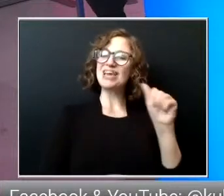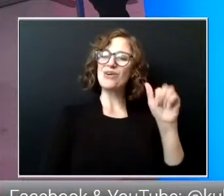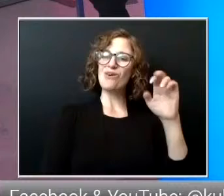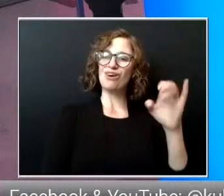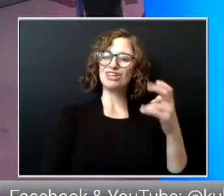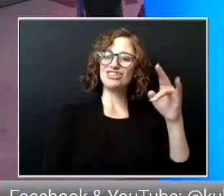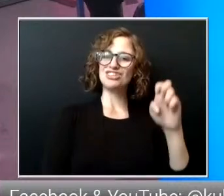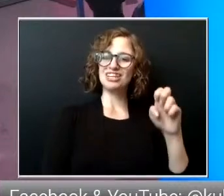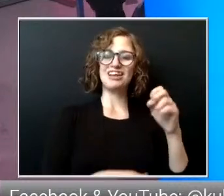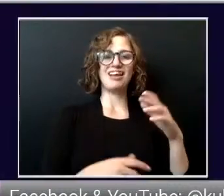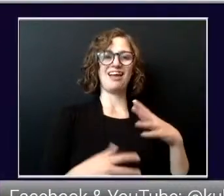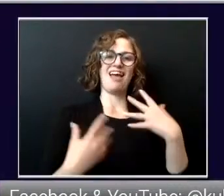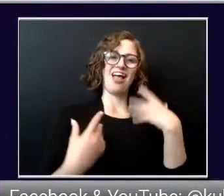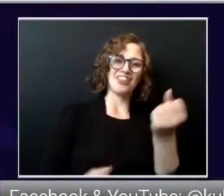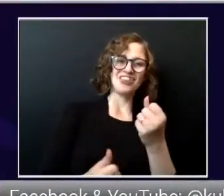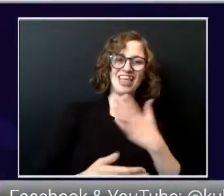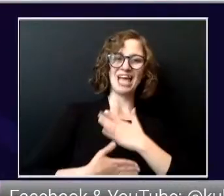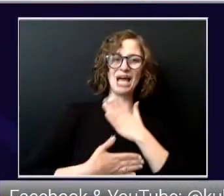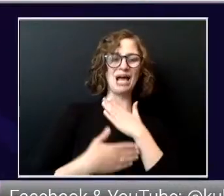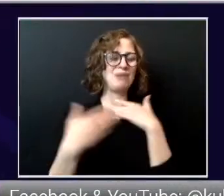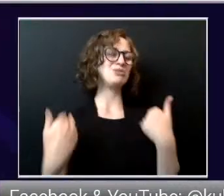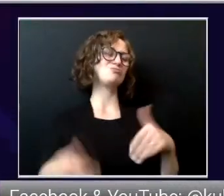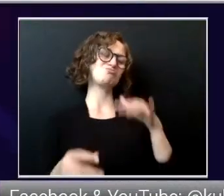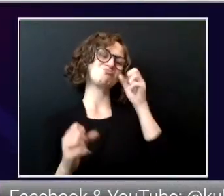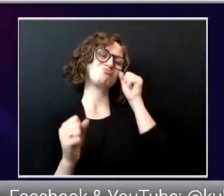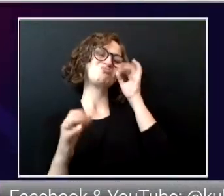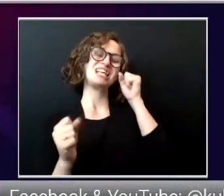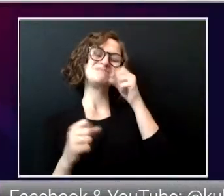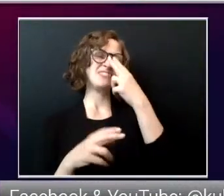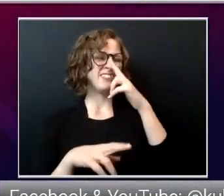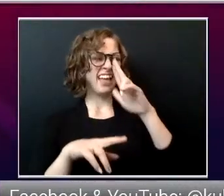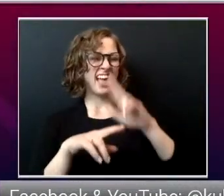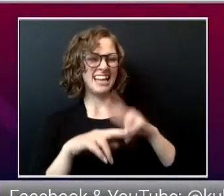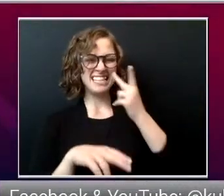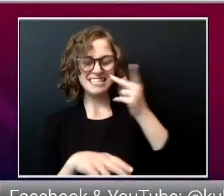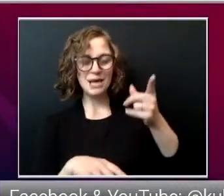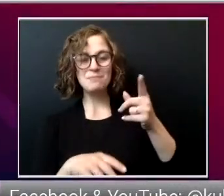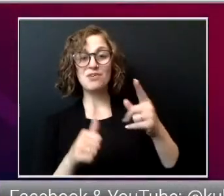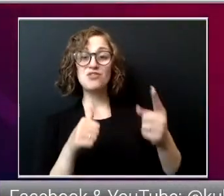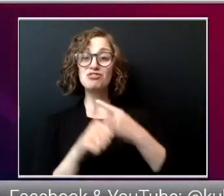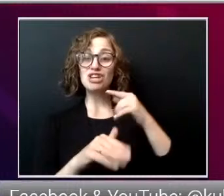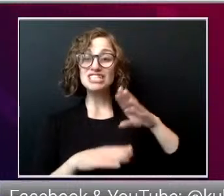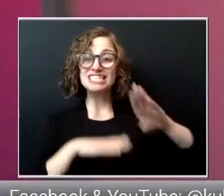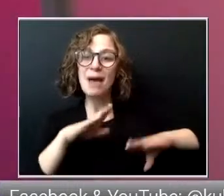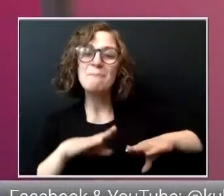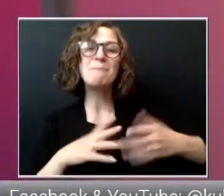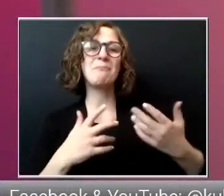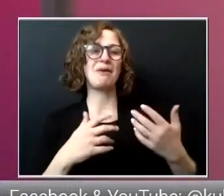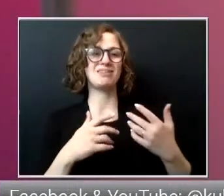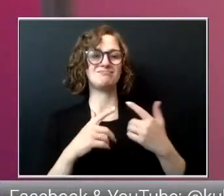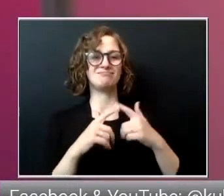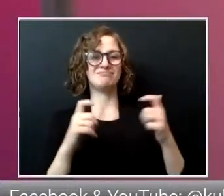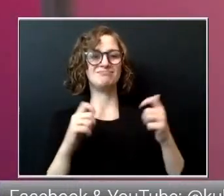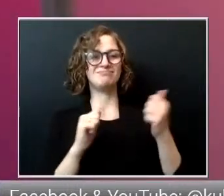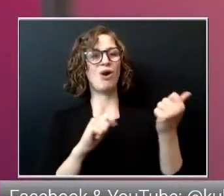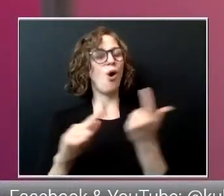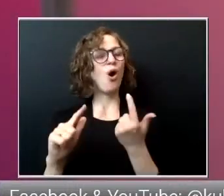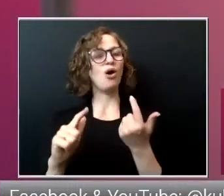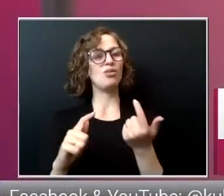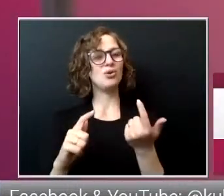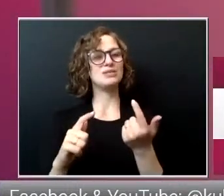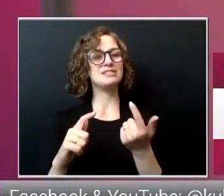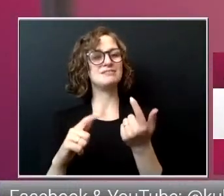pretty amazing. It's been fun to watch him take his first steps and do all the reach all those milestones